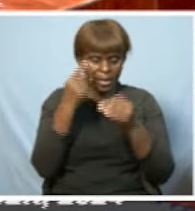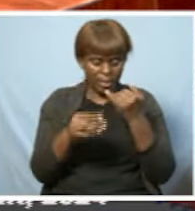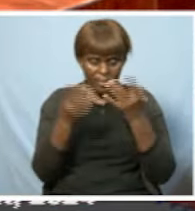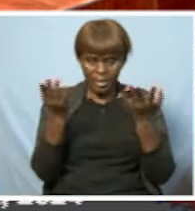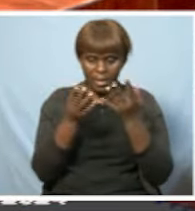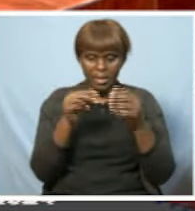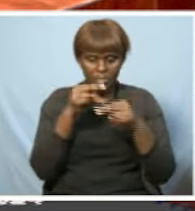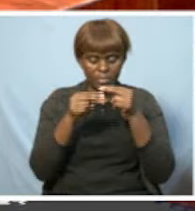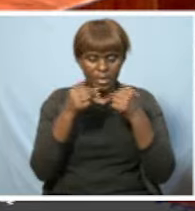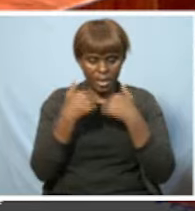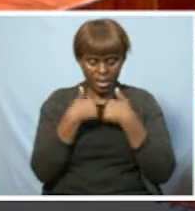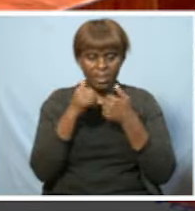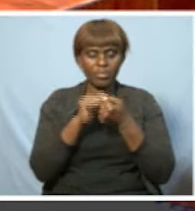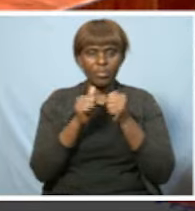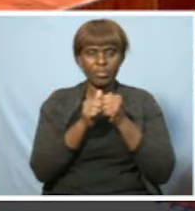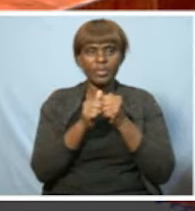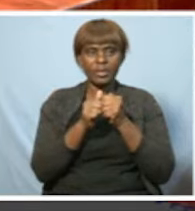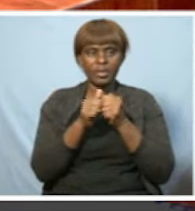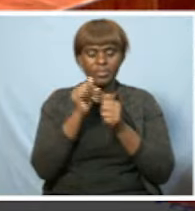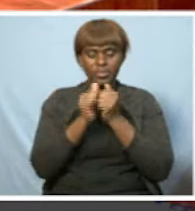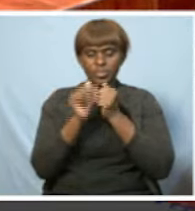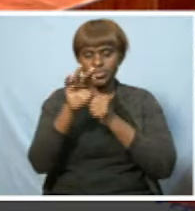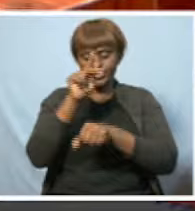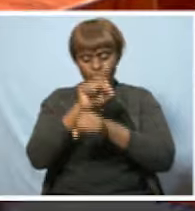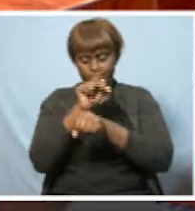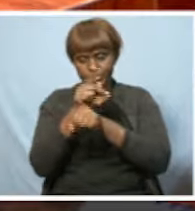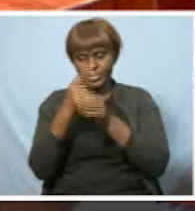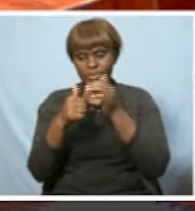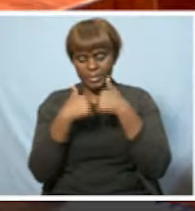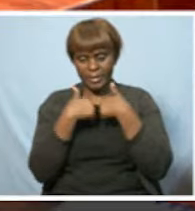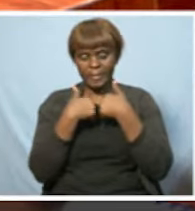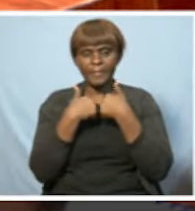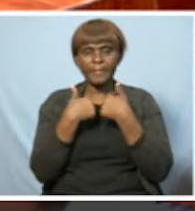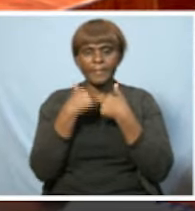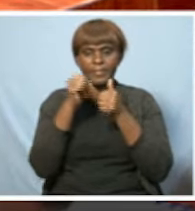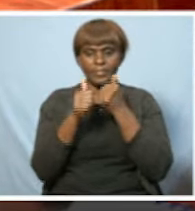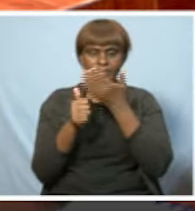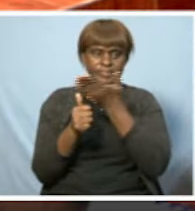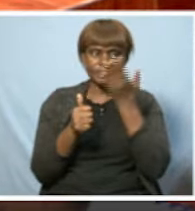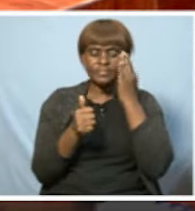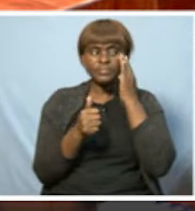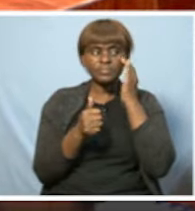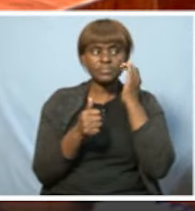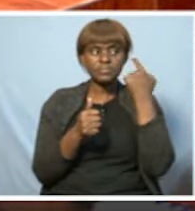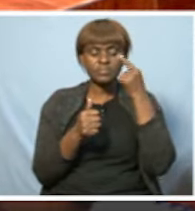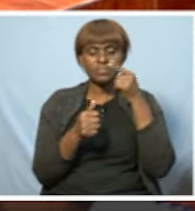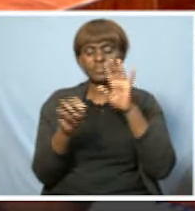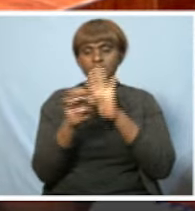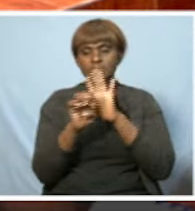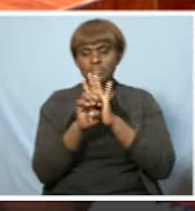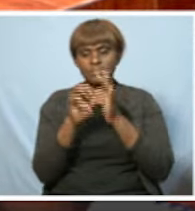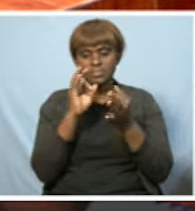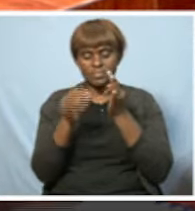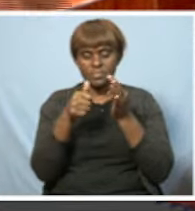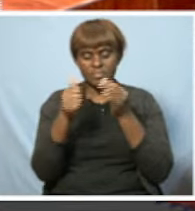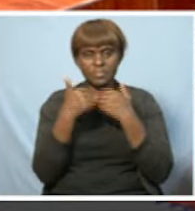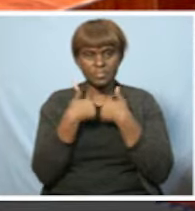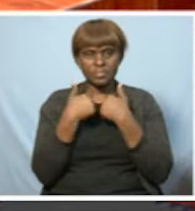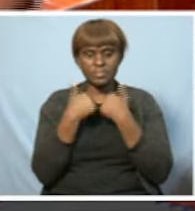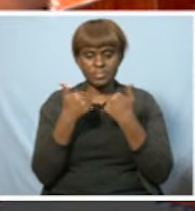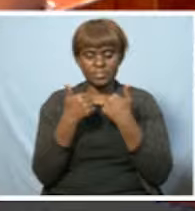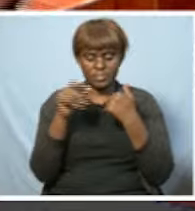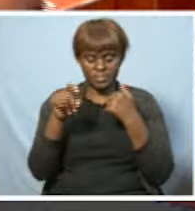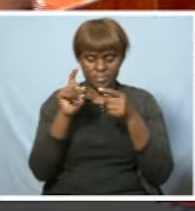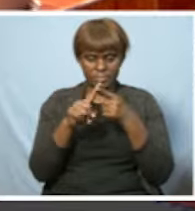also affects those projects that you have carried over. Because, for example, if you needed to